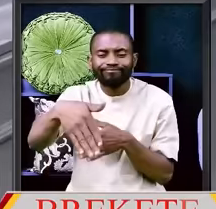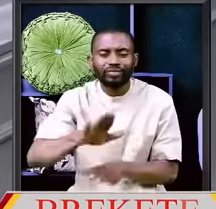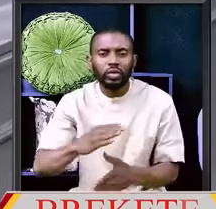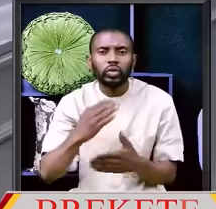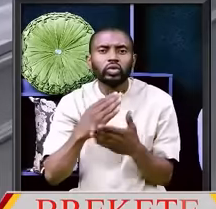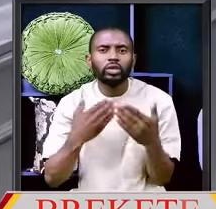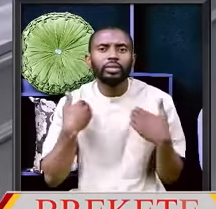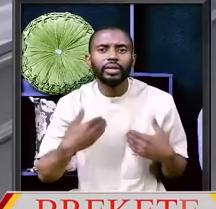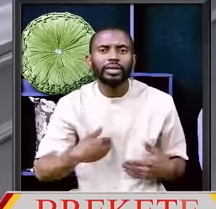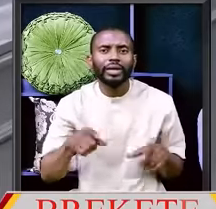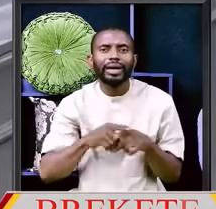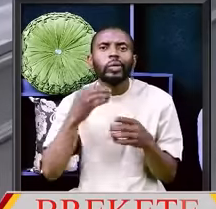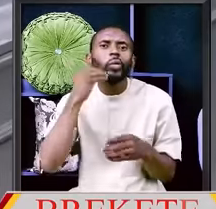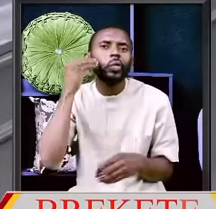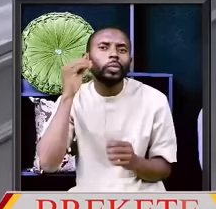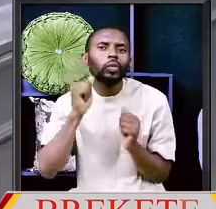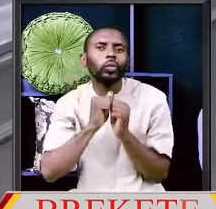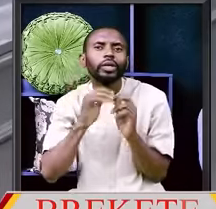permission?